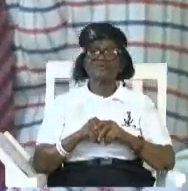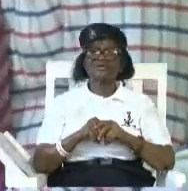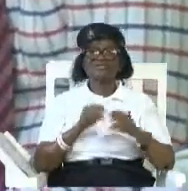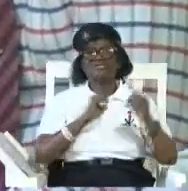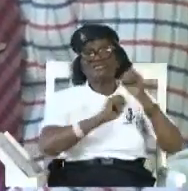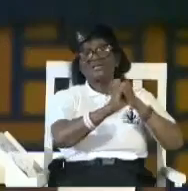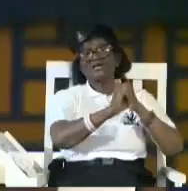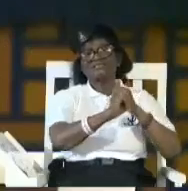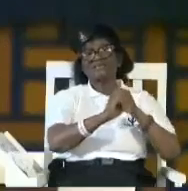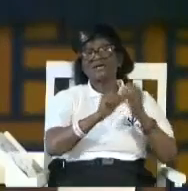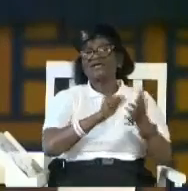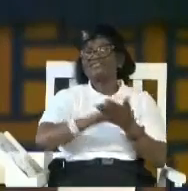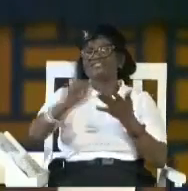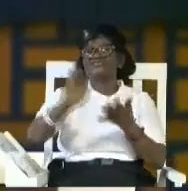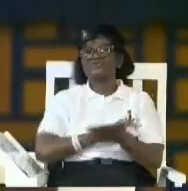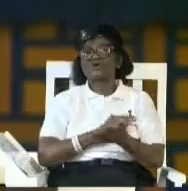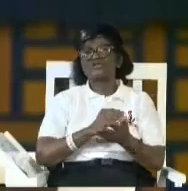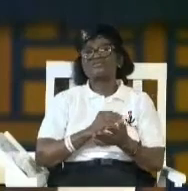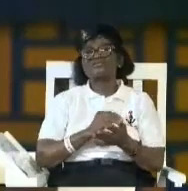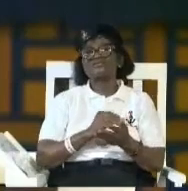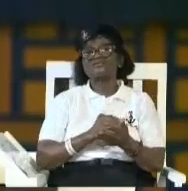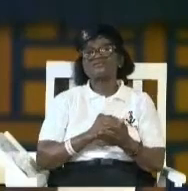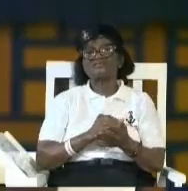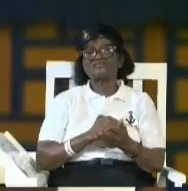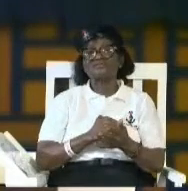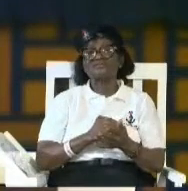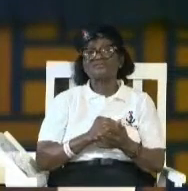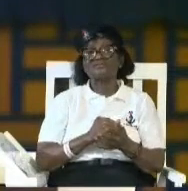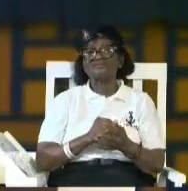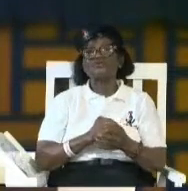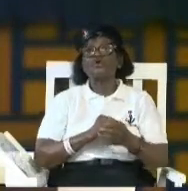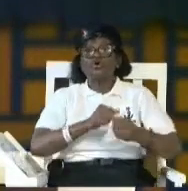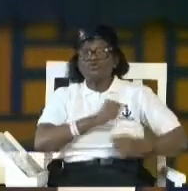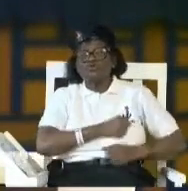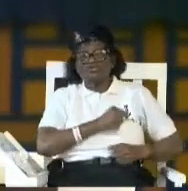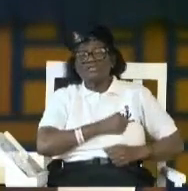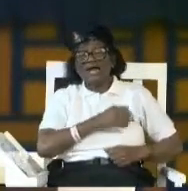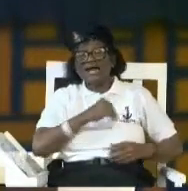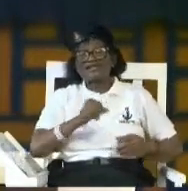Elijah destroyed 50 soldiers and their captain twice.